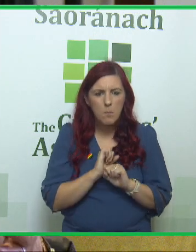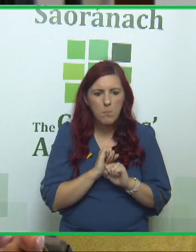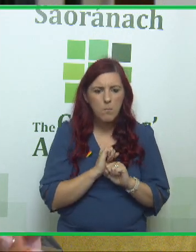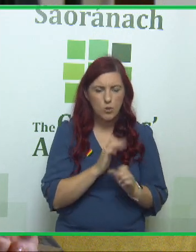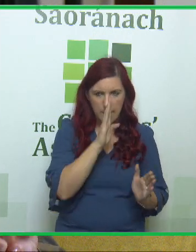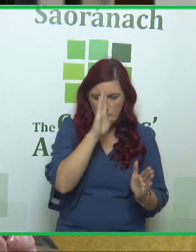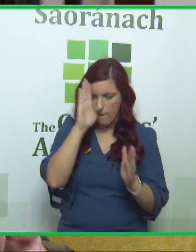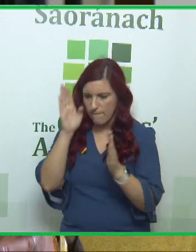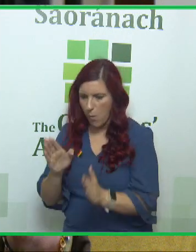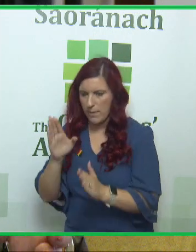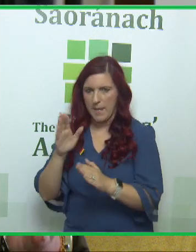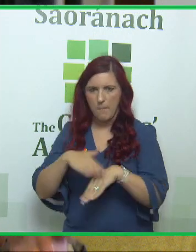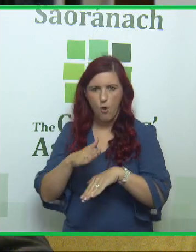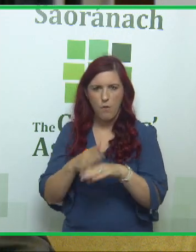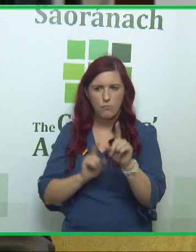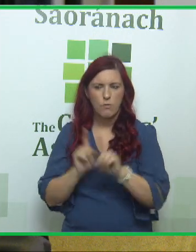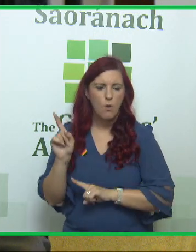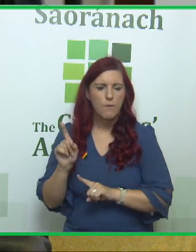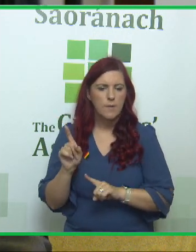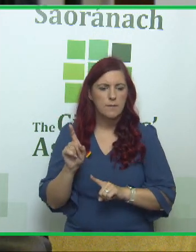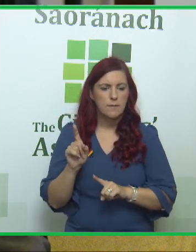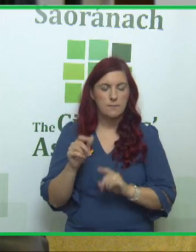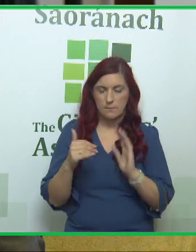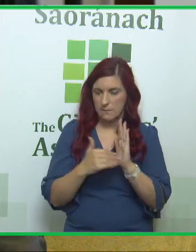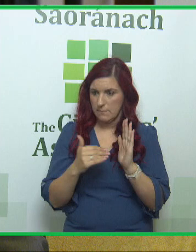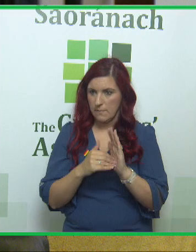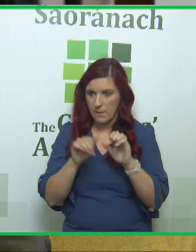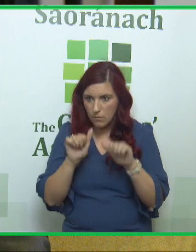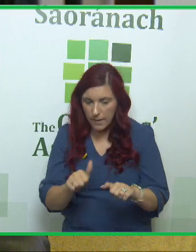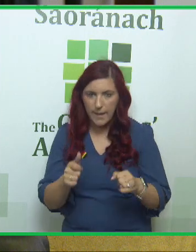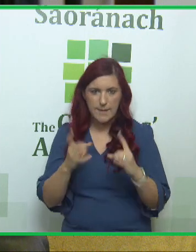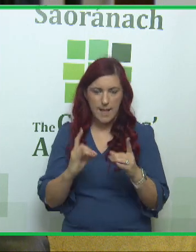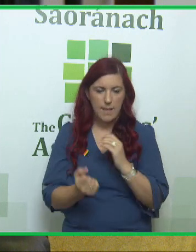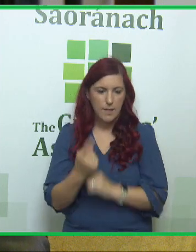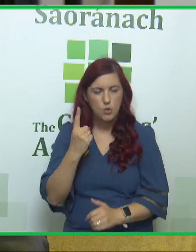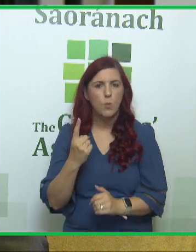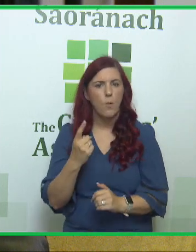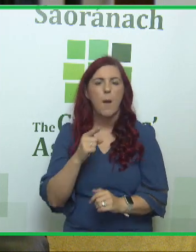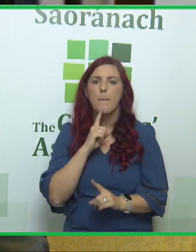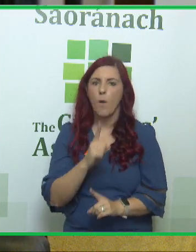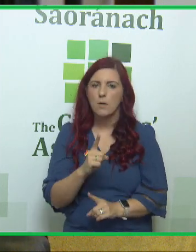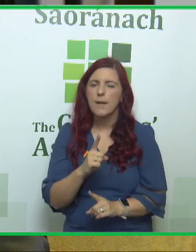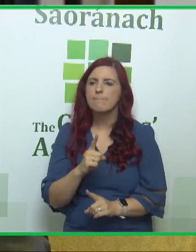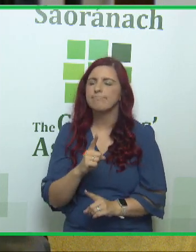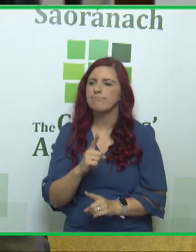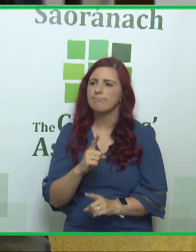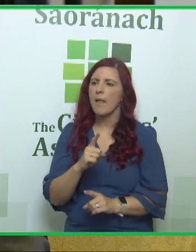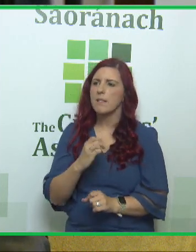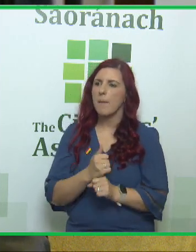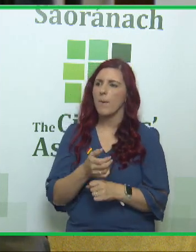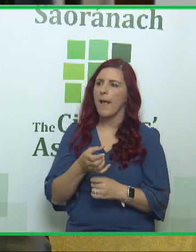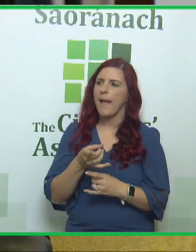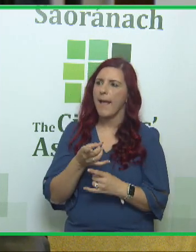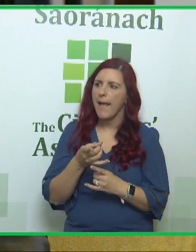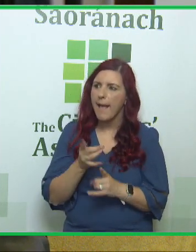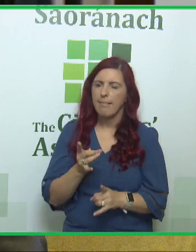recovery space. It's not, yes, I agree with Mick, it is a health issue to a point, but it's about health leading